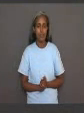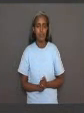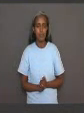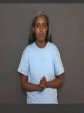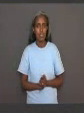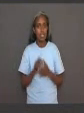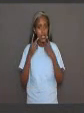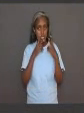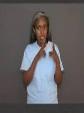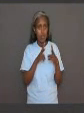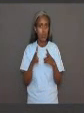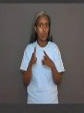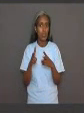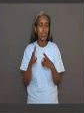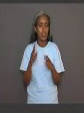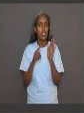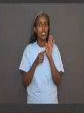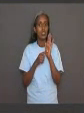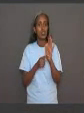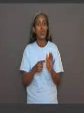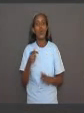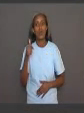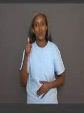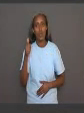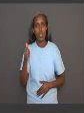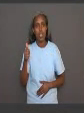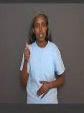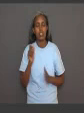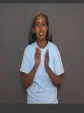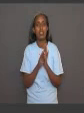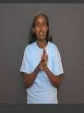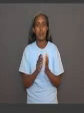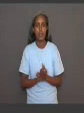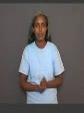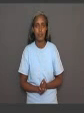Let us look at shop A as an example.